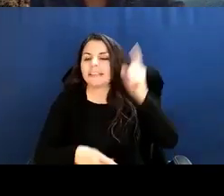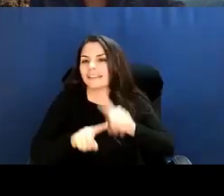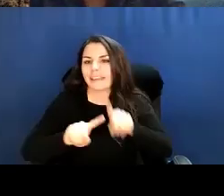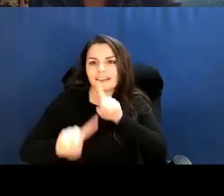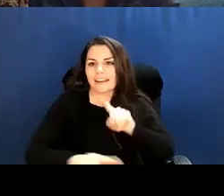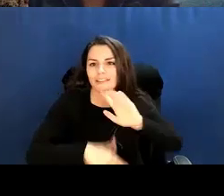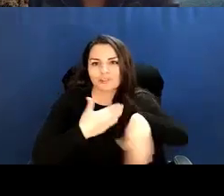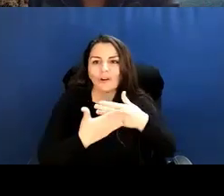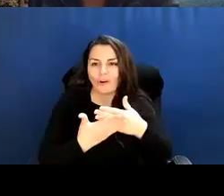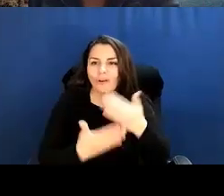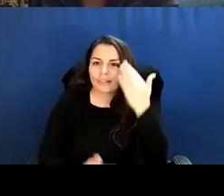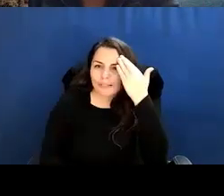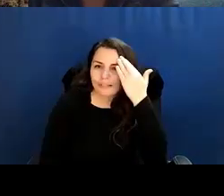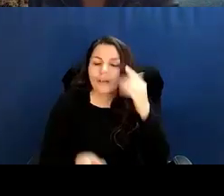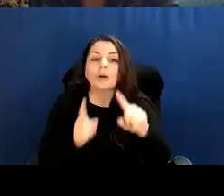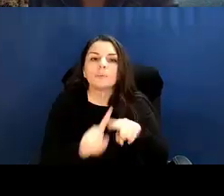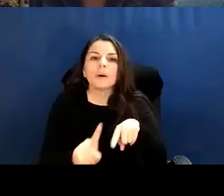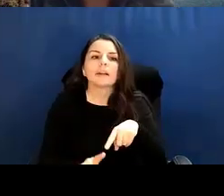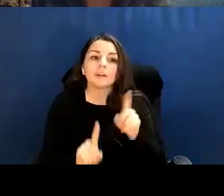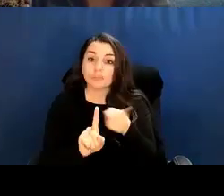12-month period. Next.